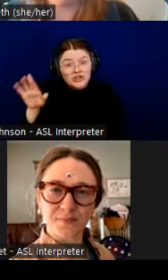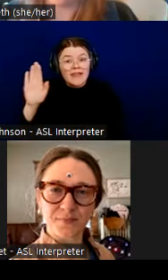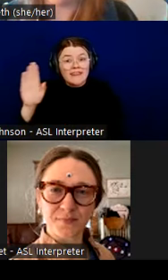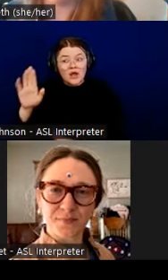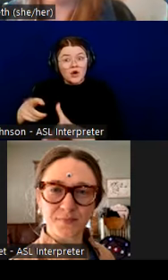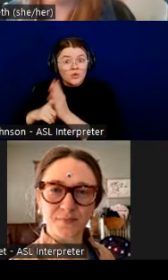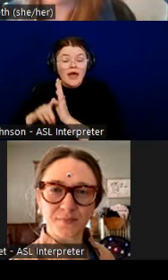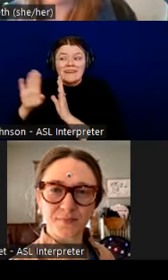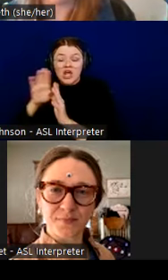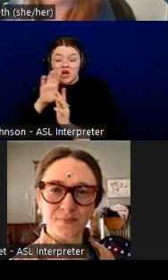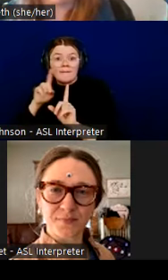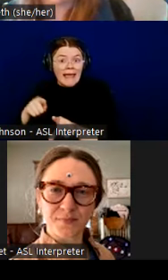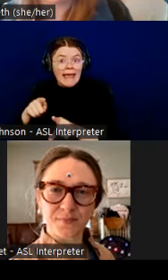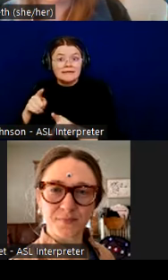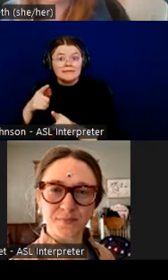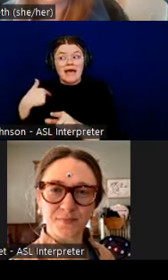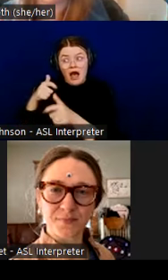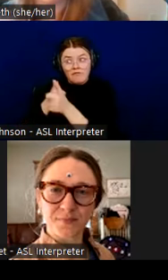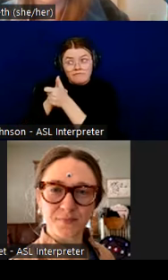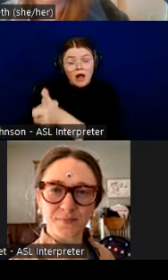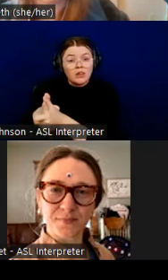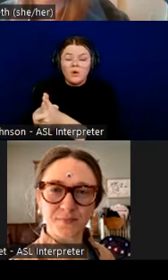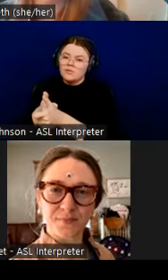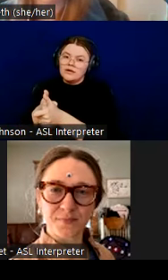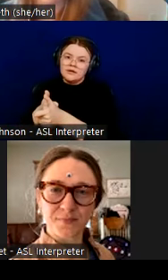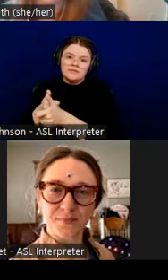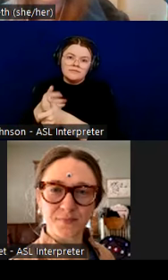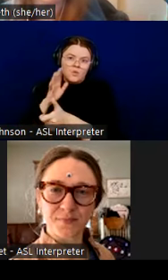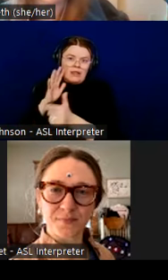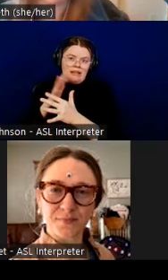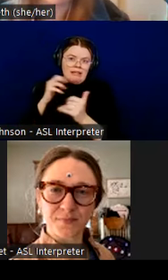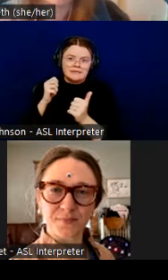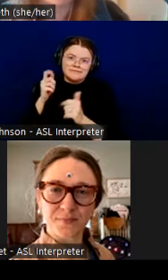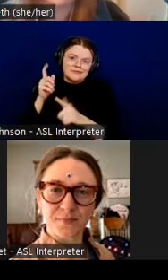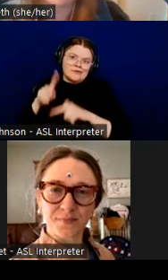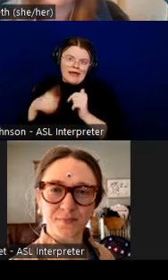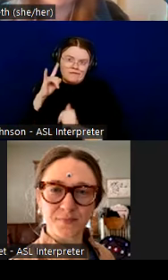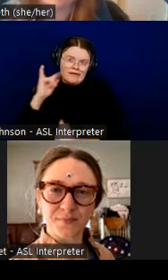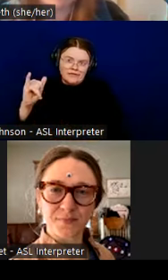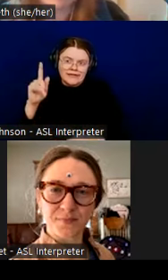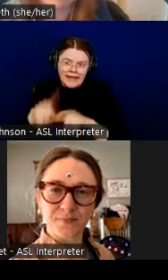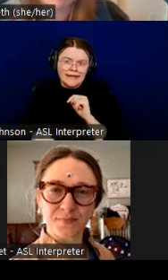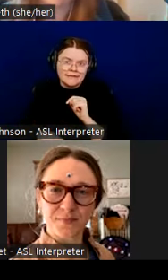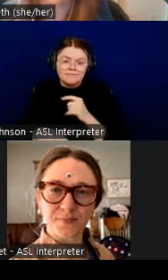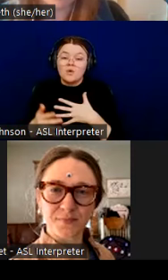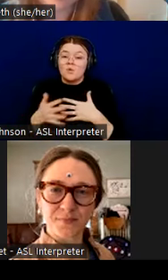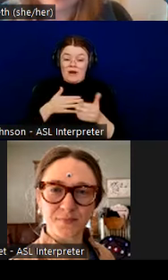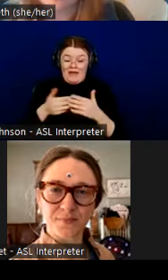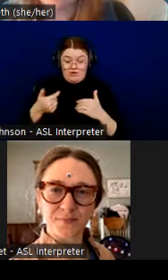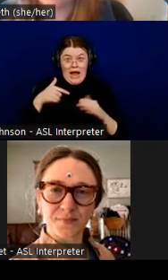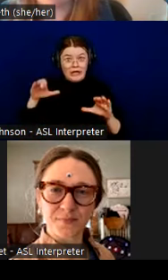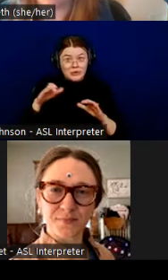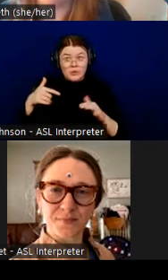demands. And oftentimes survivors find that anything they do or say is going to result in abuse, no matter